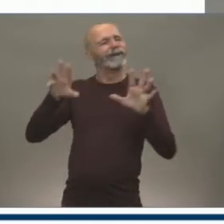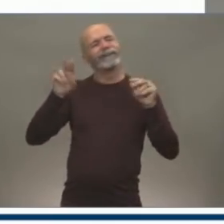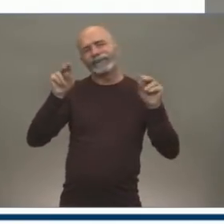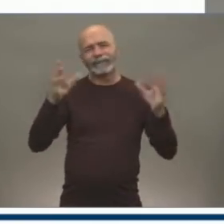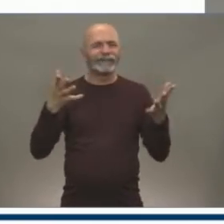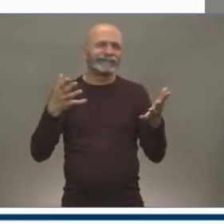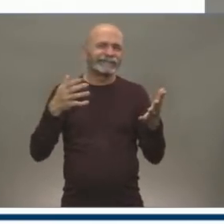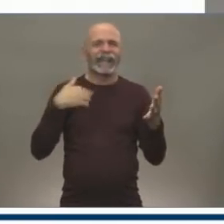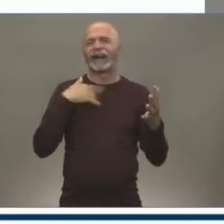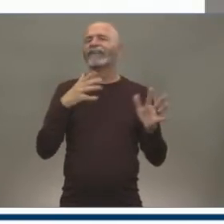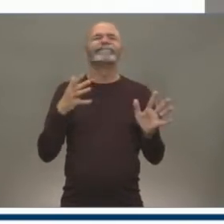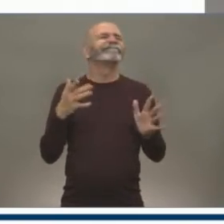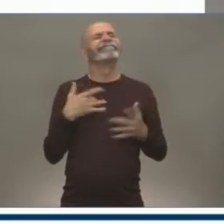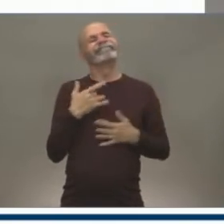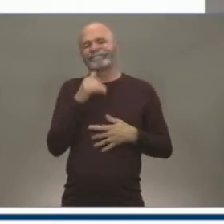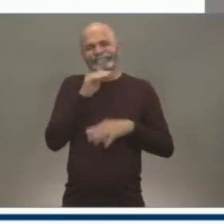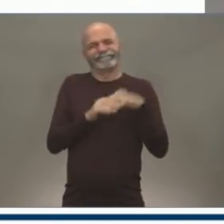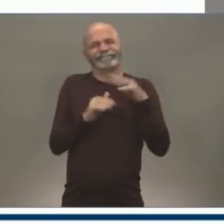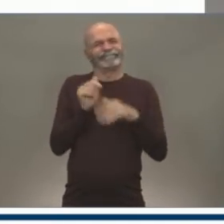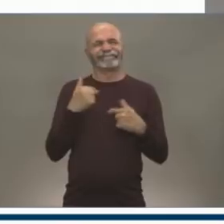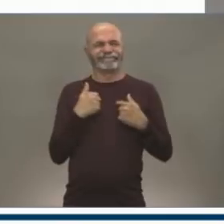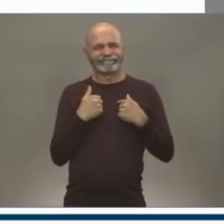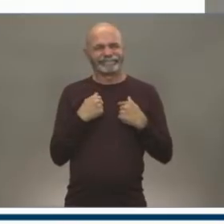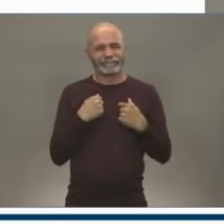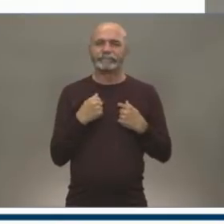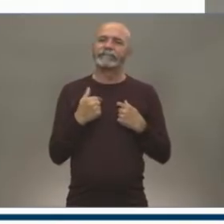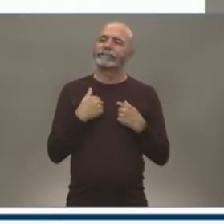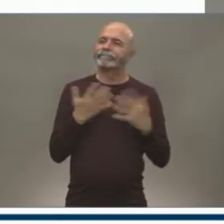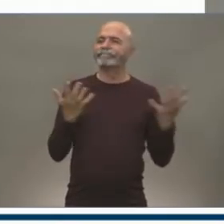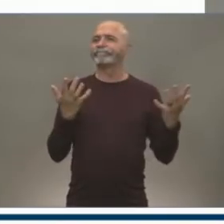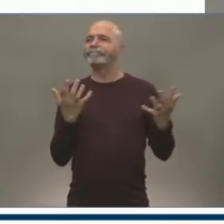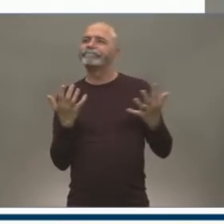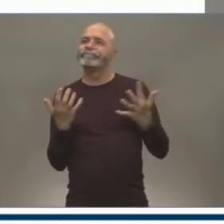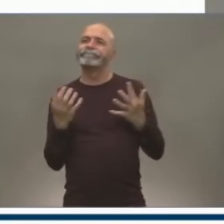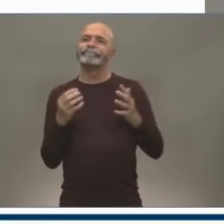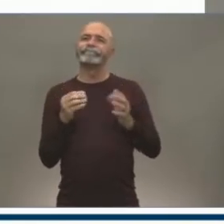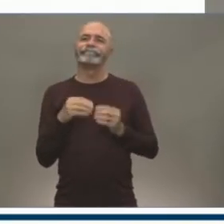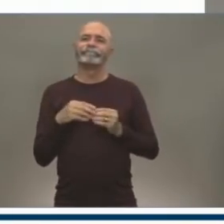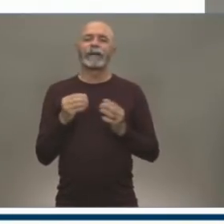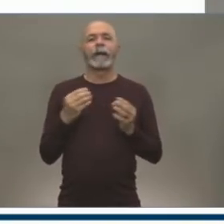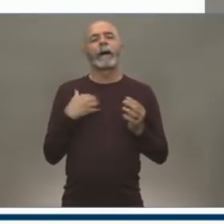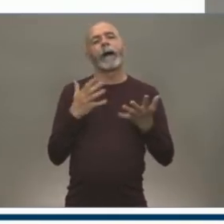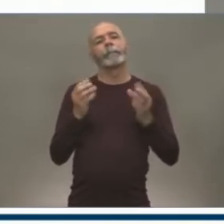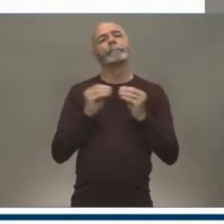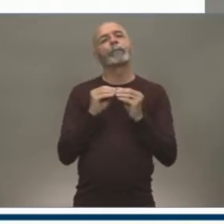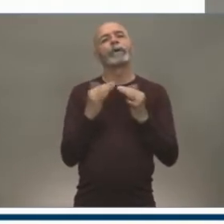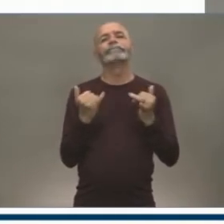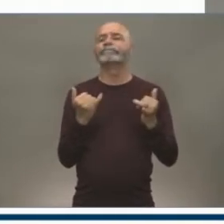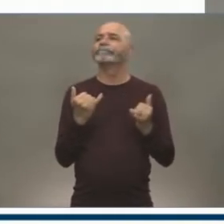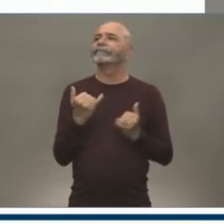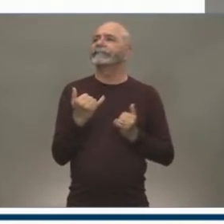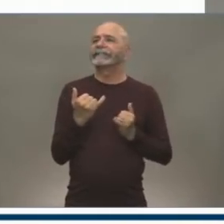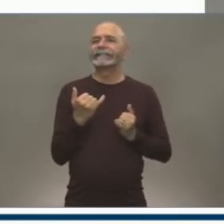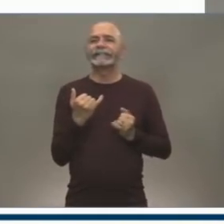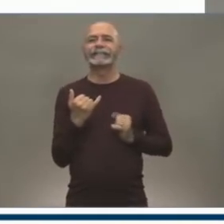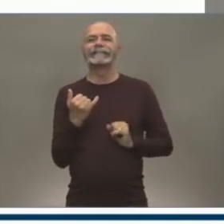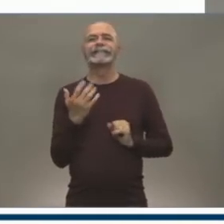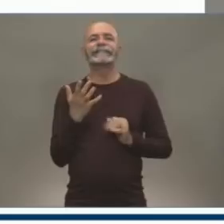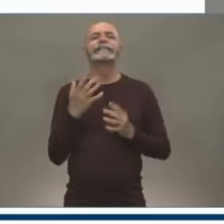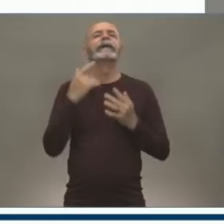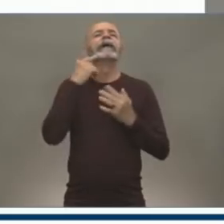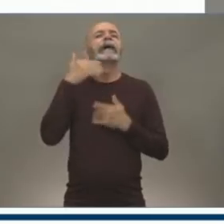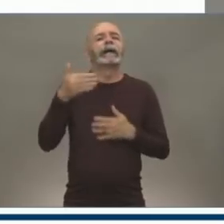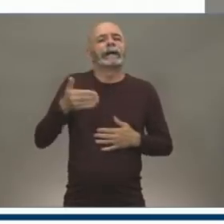code. We do a lot of work to have over the months to have fairly common